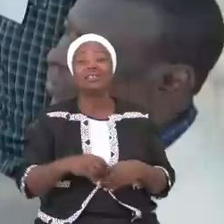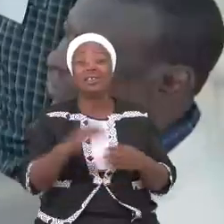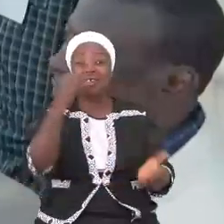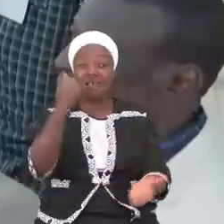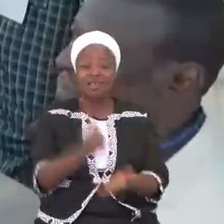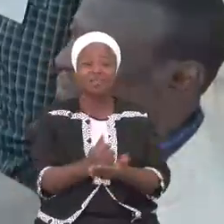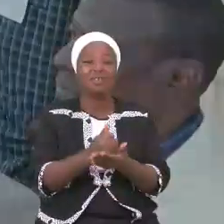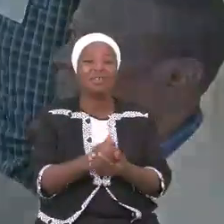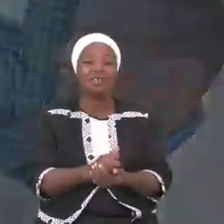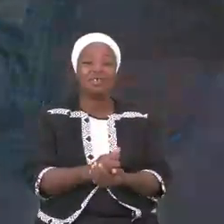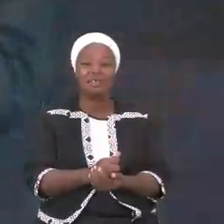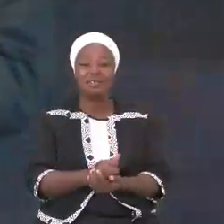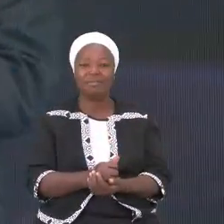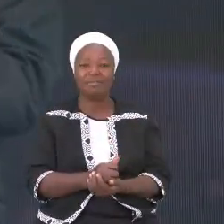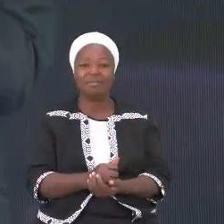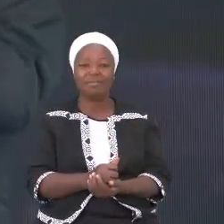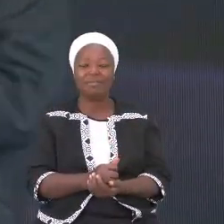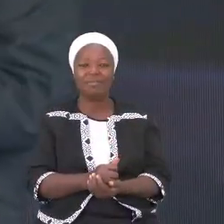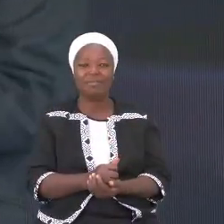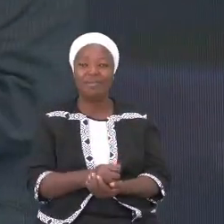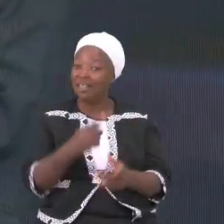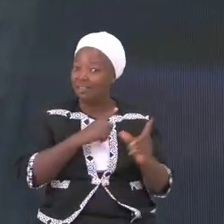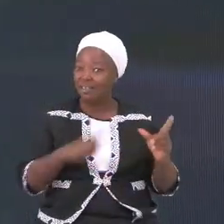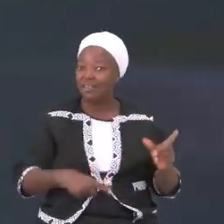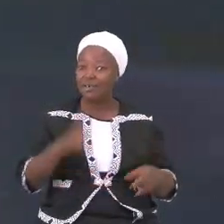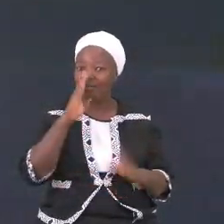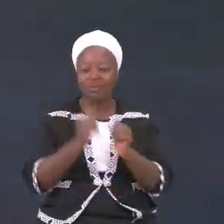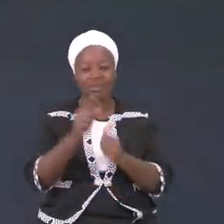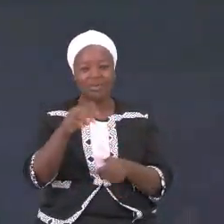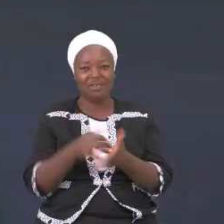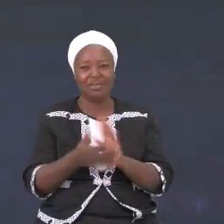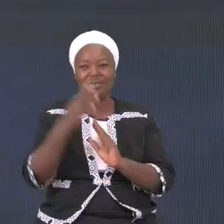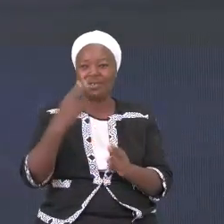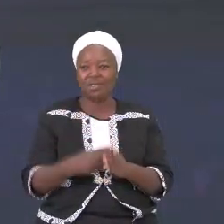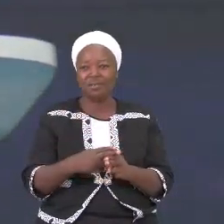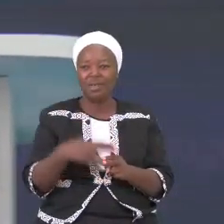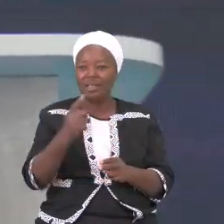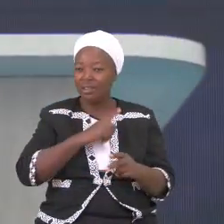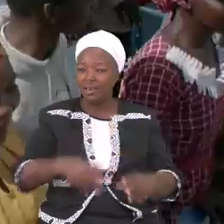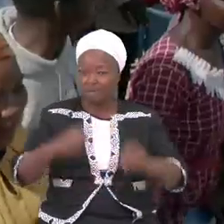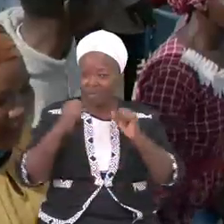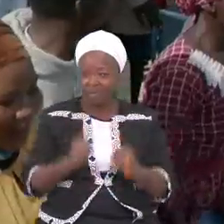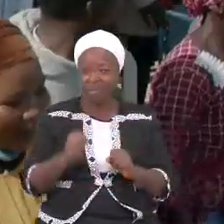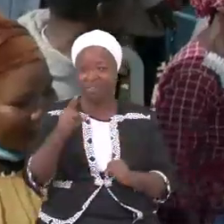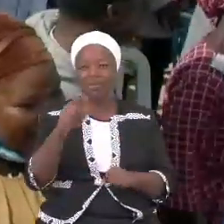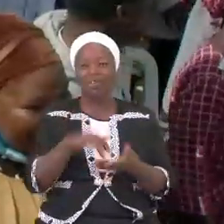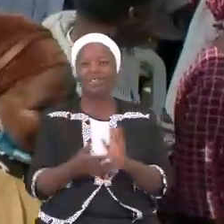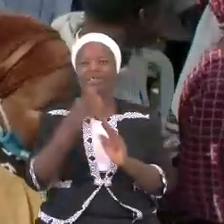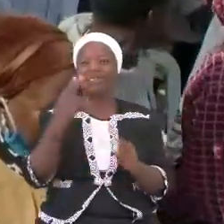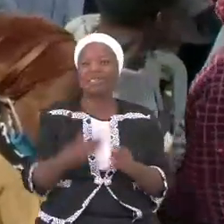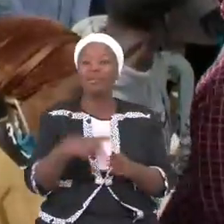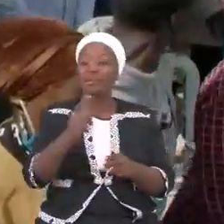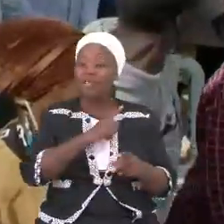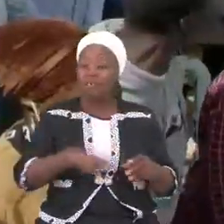Amen. The Lord be with you. Amen. The Lord strengthen you. Amen. The Lord empower you. Amen. And the Lord give